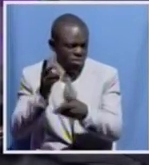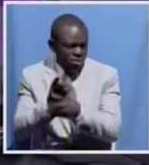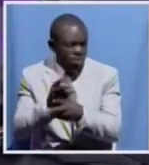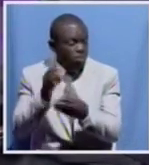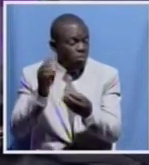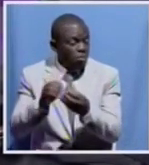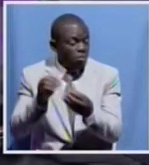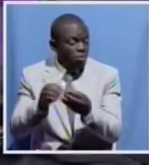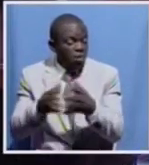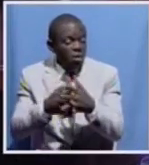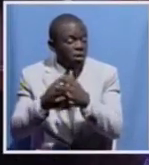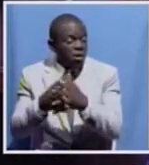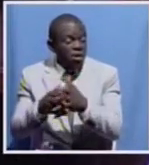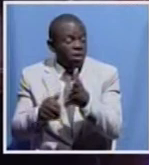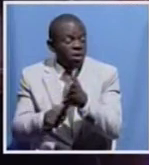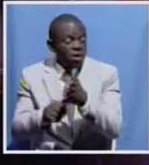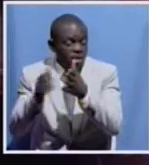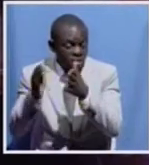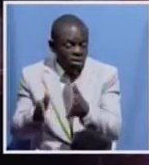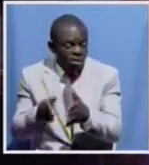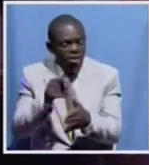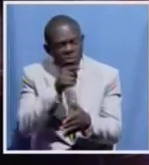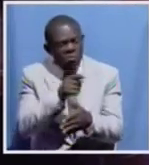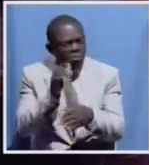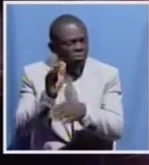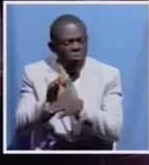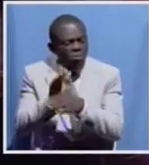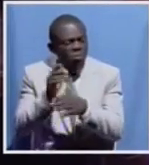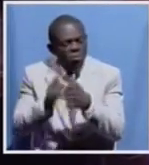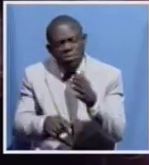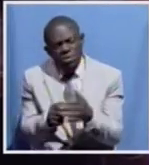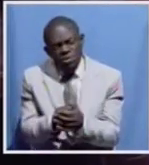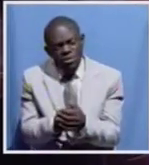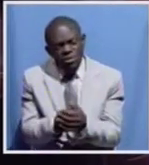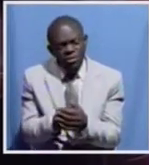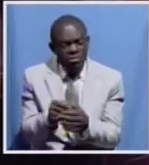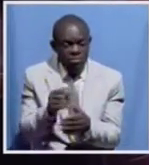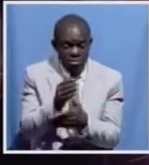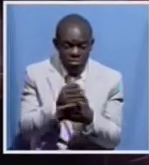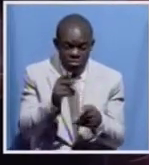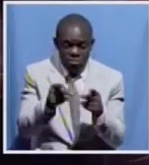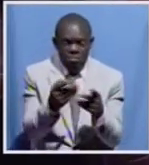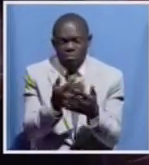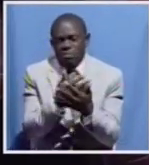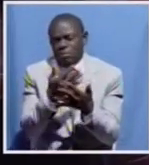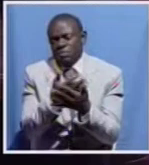introduction that there are fears now that probably Zambia's relations with the U.S. are now strained. What's your take on